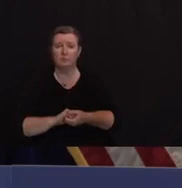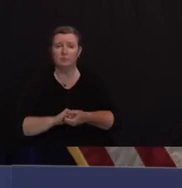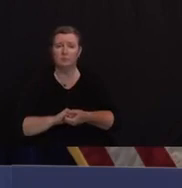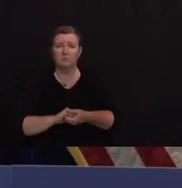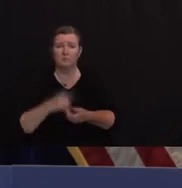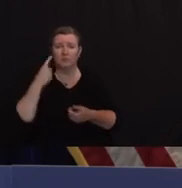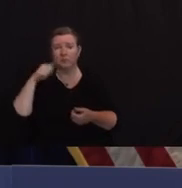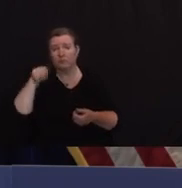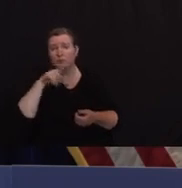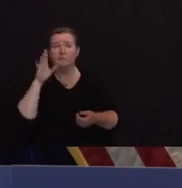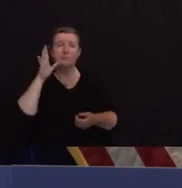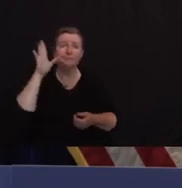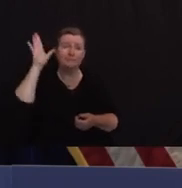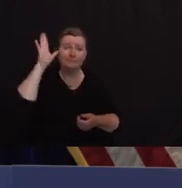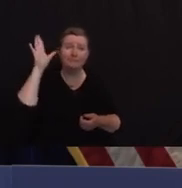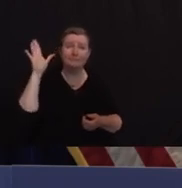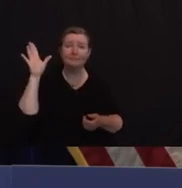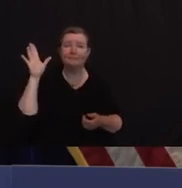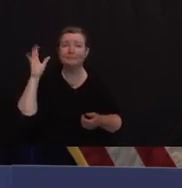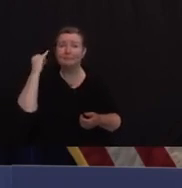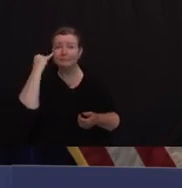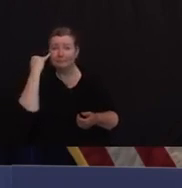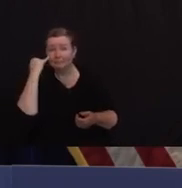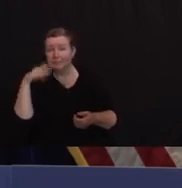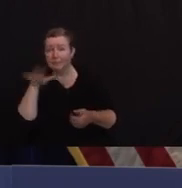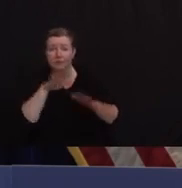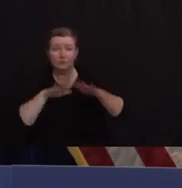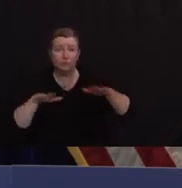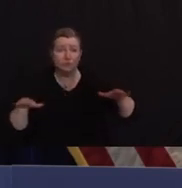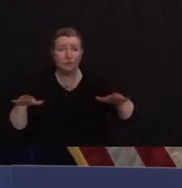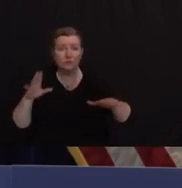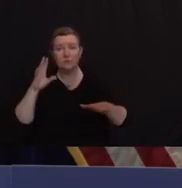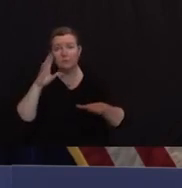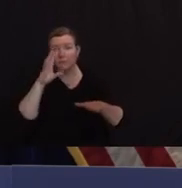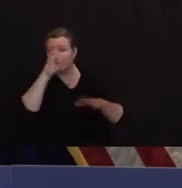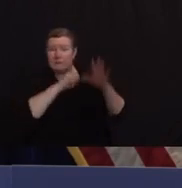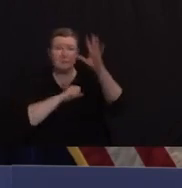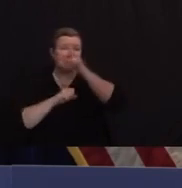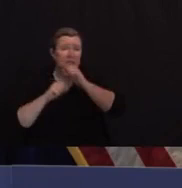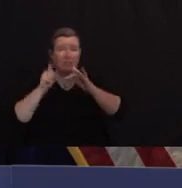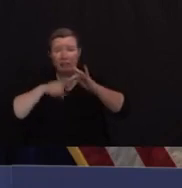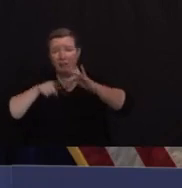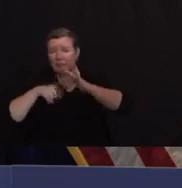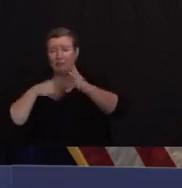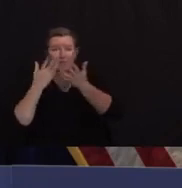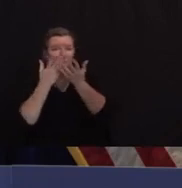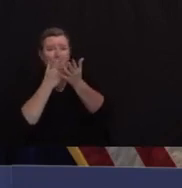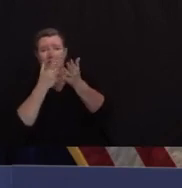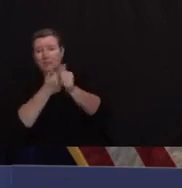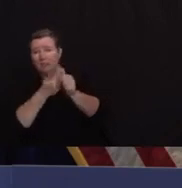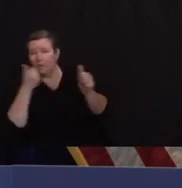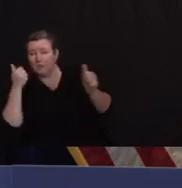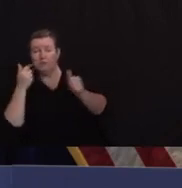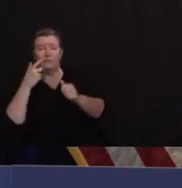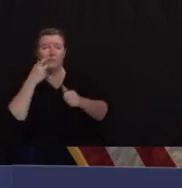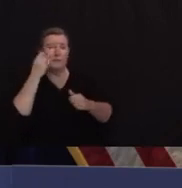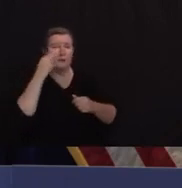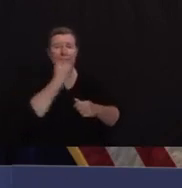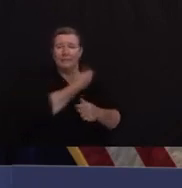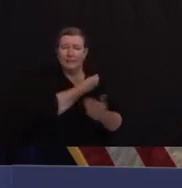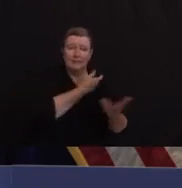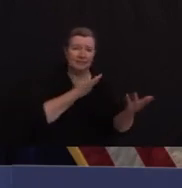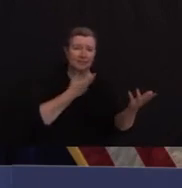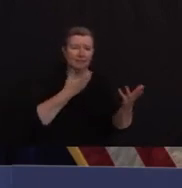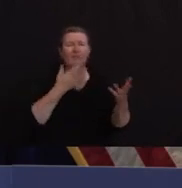and catch up on immunizations and other important health screenings. Routine vaccinations save lives. It's important